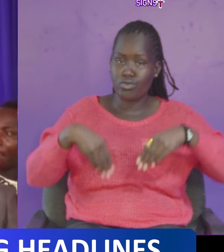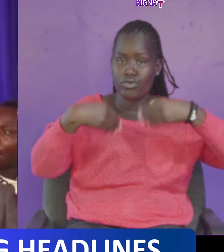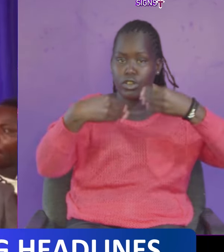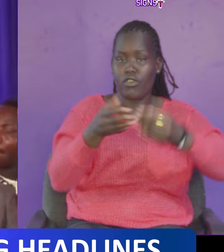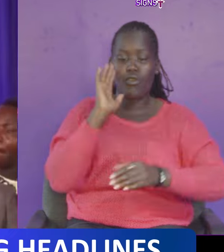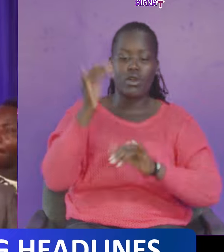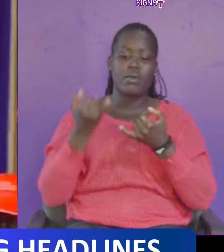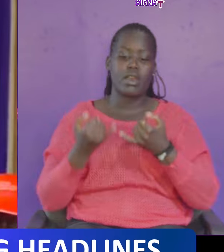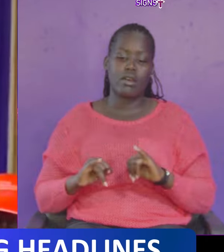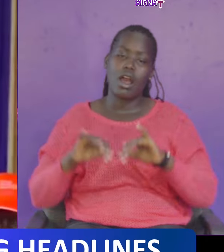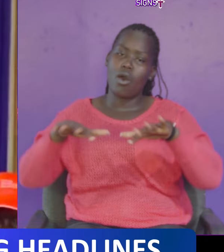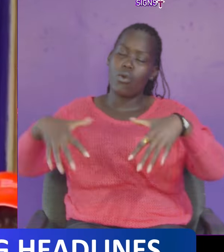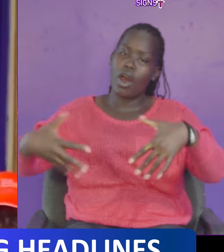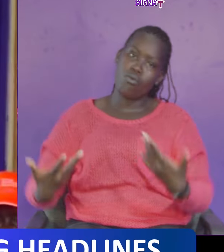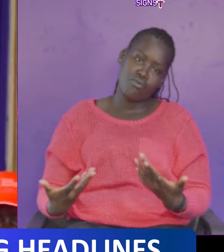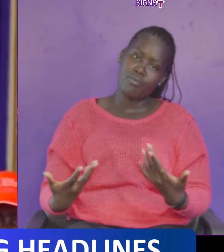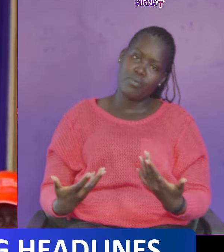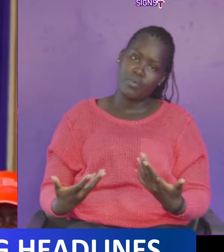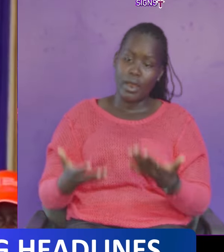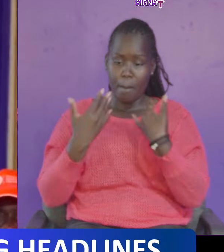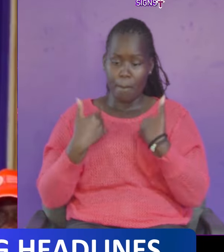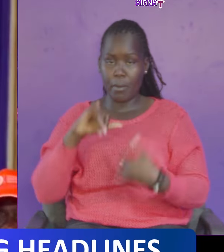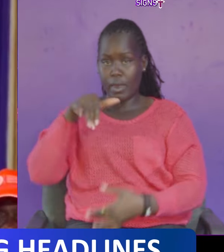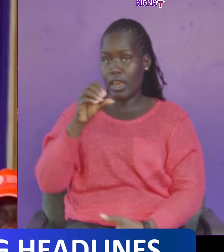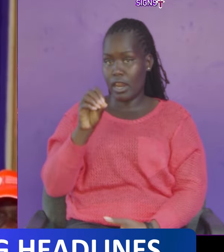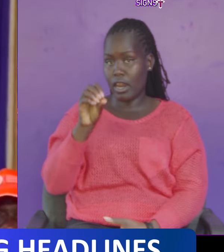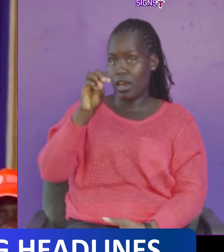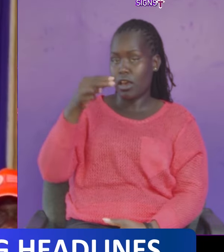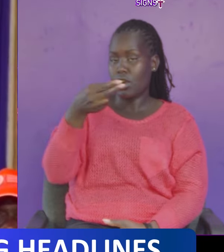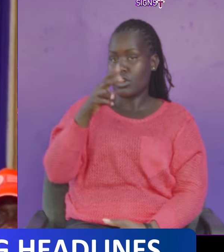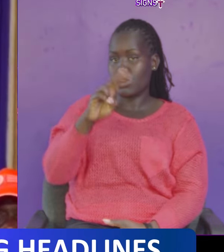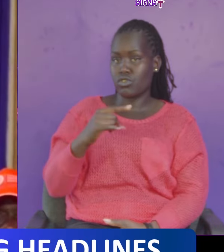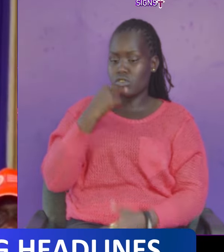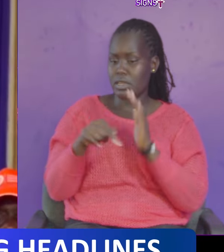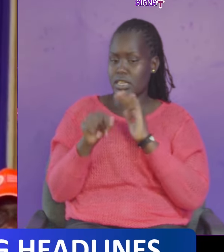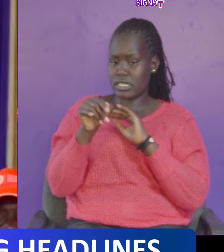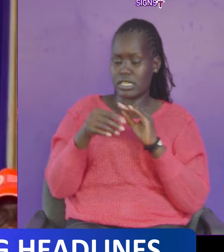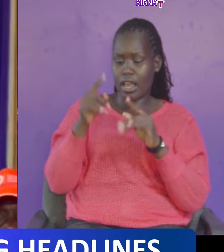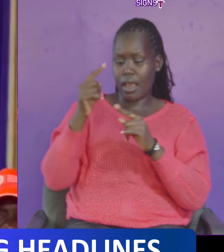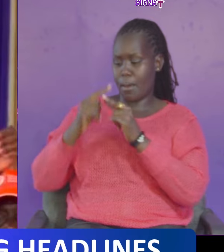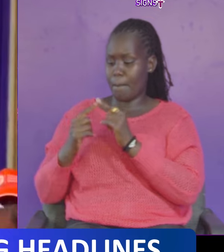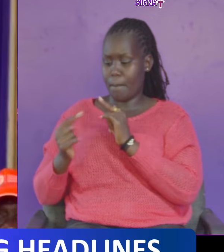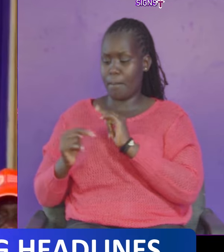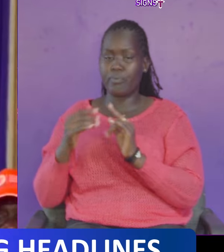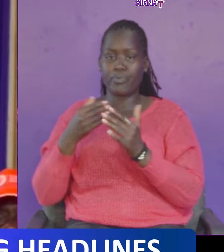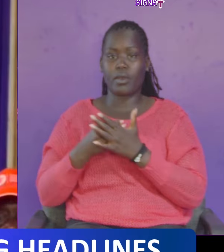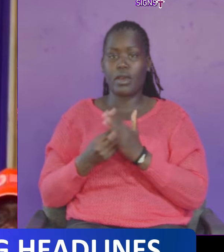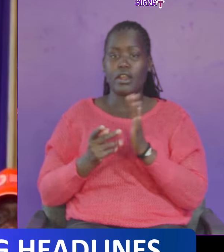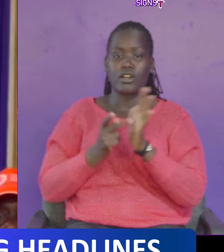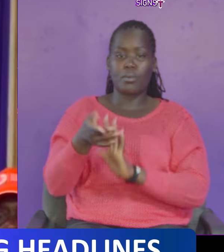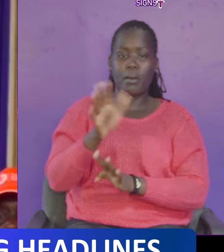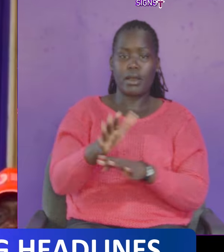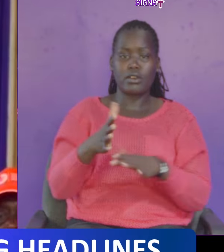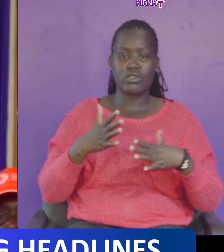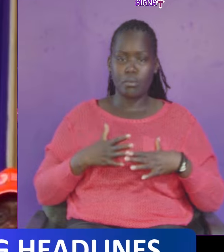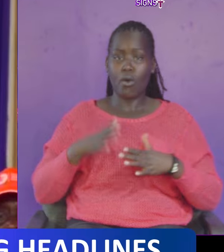implemented. I and John Buddy, we have agreed. Once they tell us that this is the amount of money that is required to compensate our people, we will be able to do our